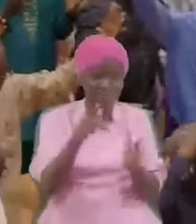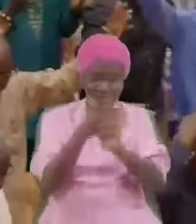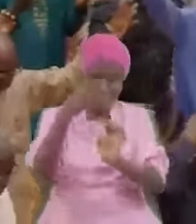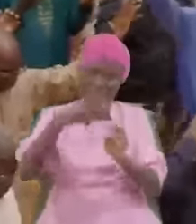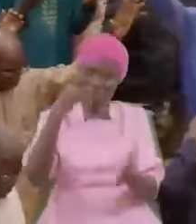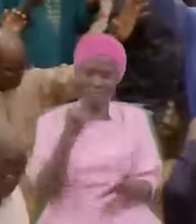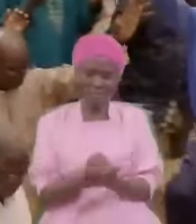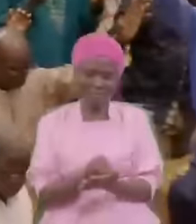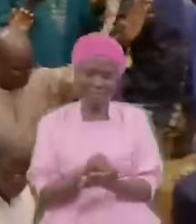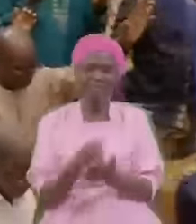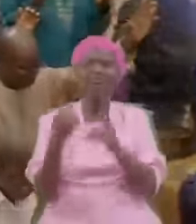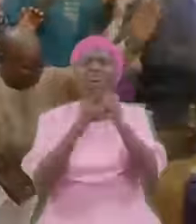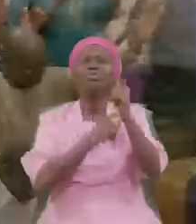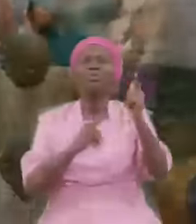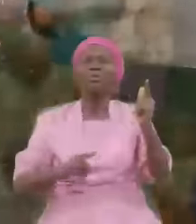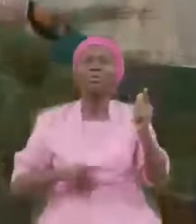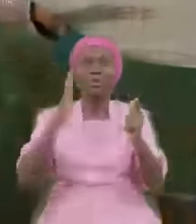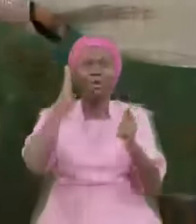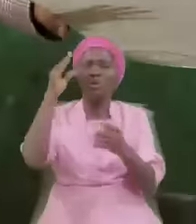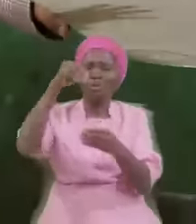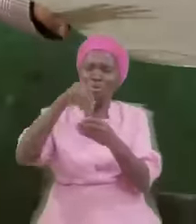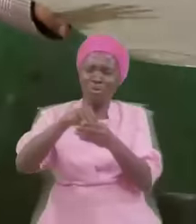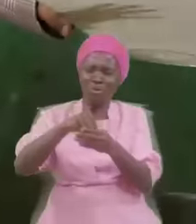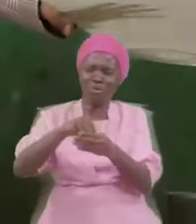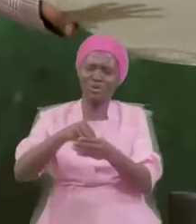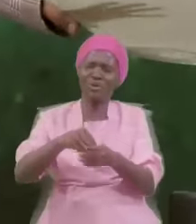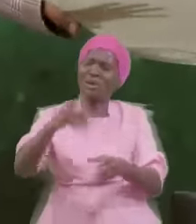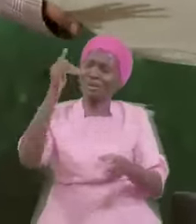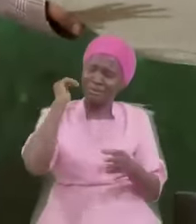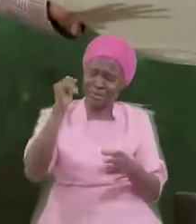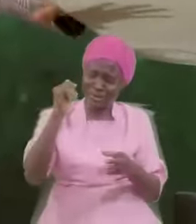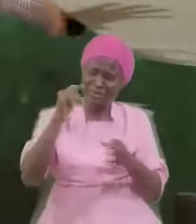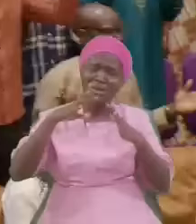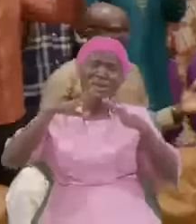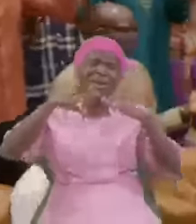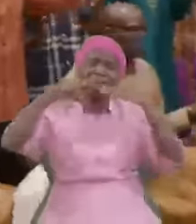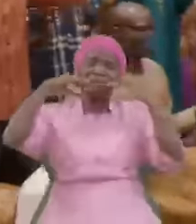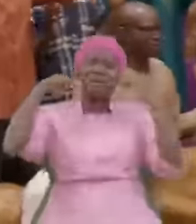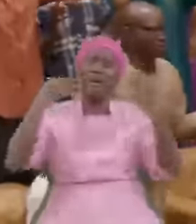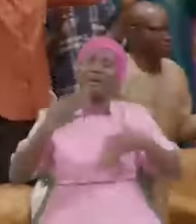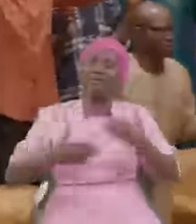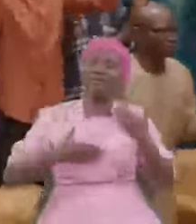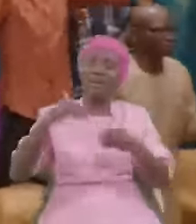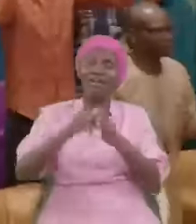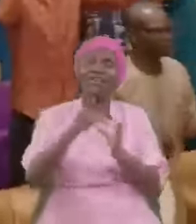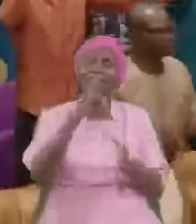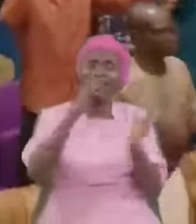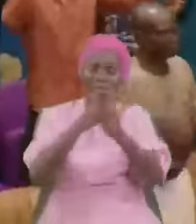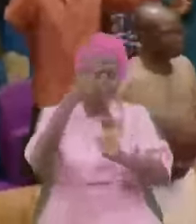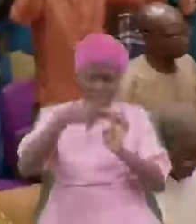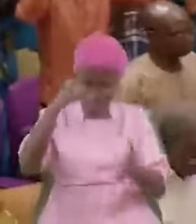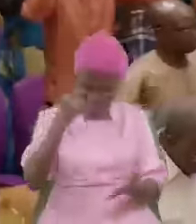The Lord will put a testimony, a song in your mouth in Jesus' name.